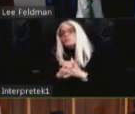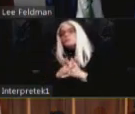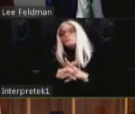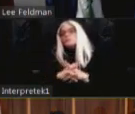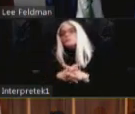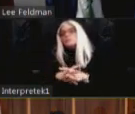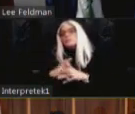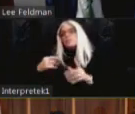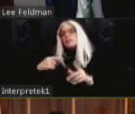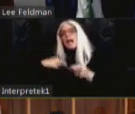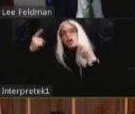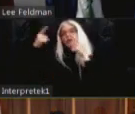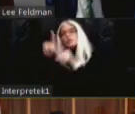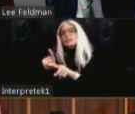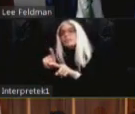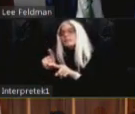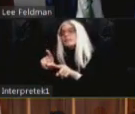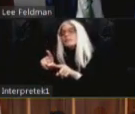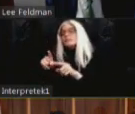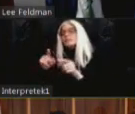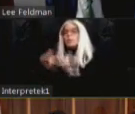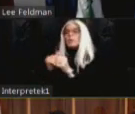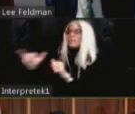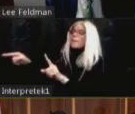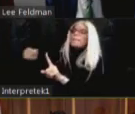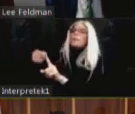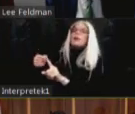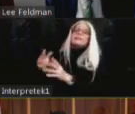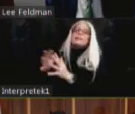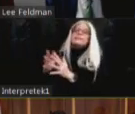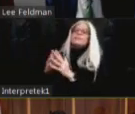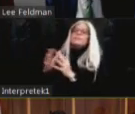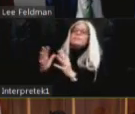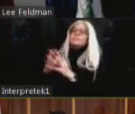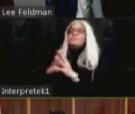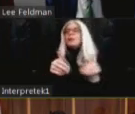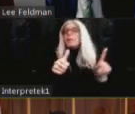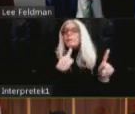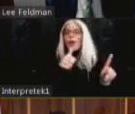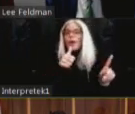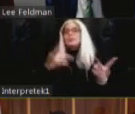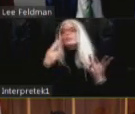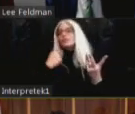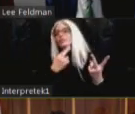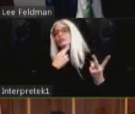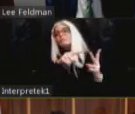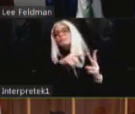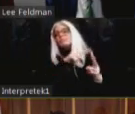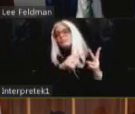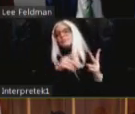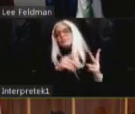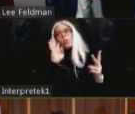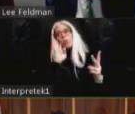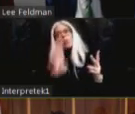some bars and restaurants, some businesses would suffer because they aren't set up to have seated only. So to that